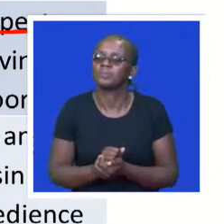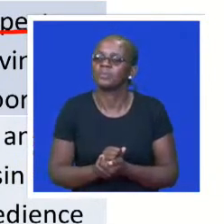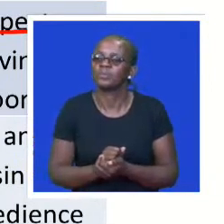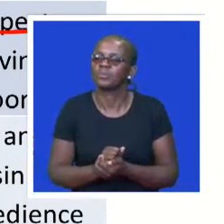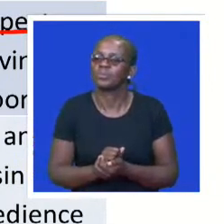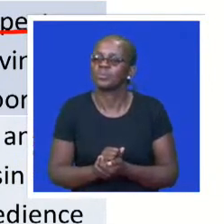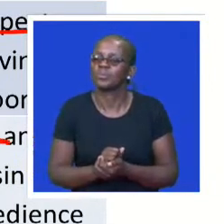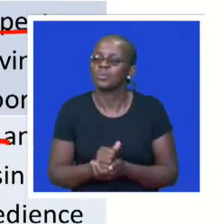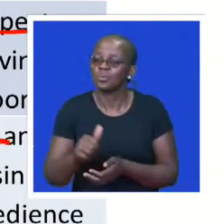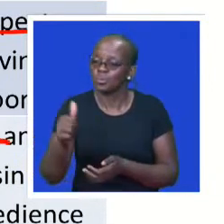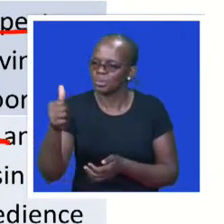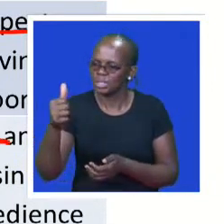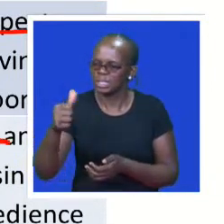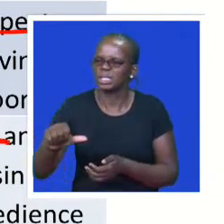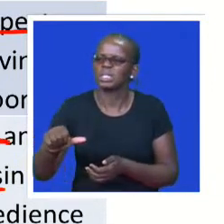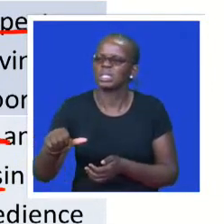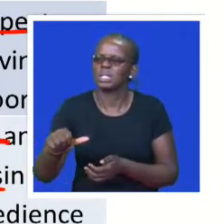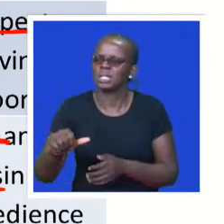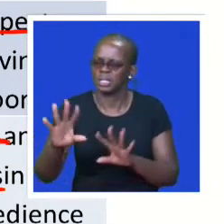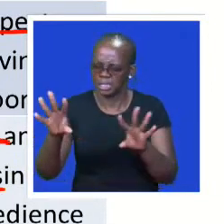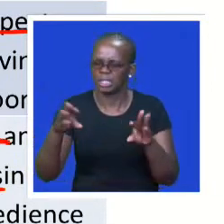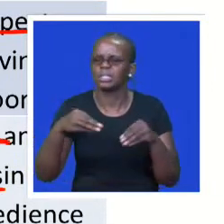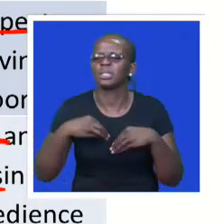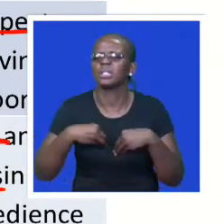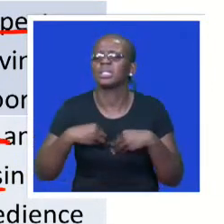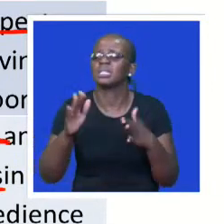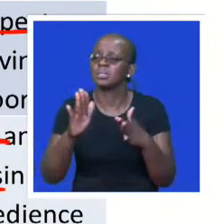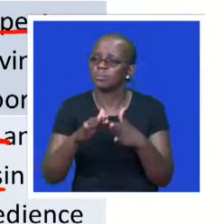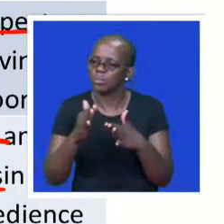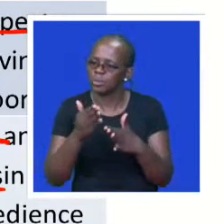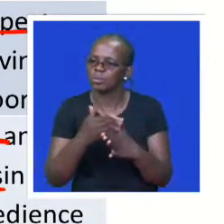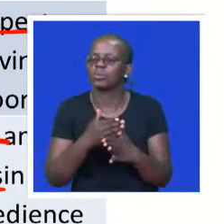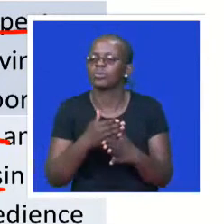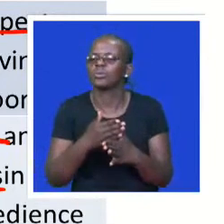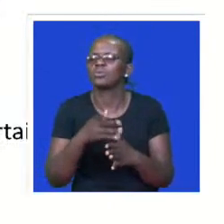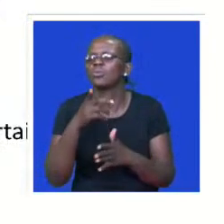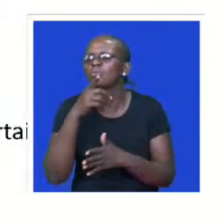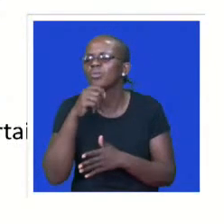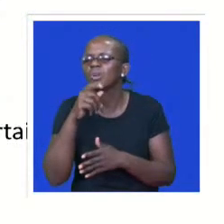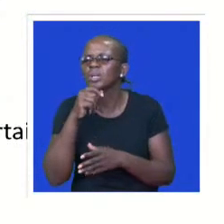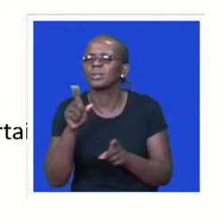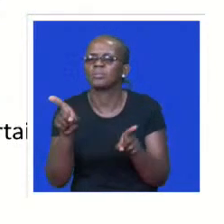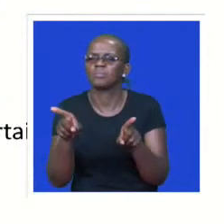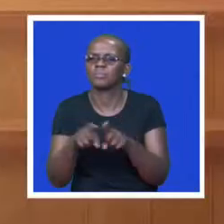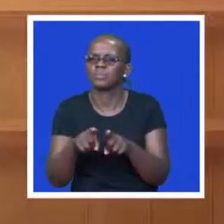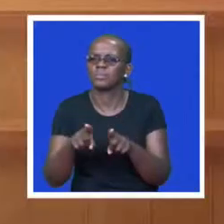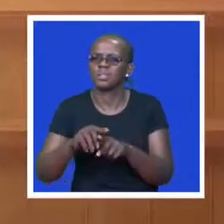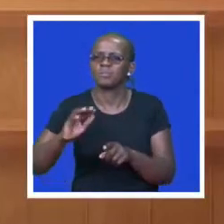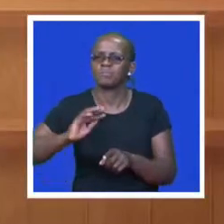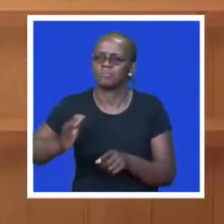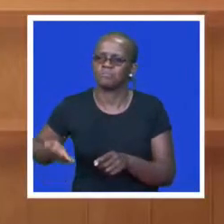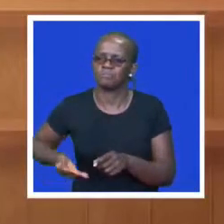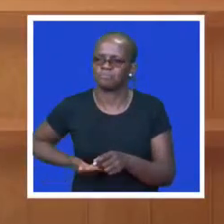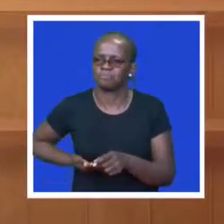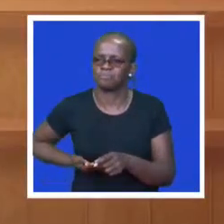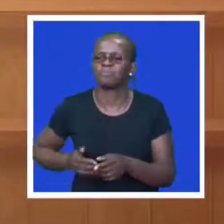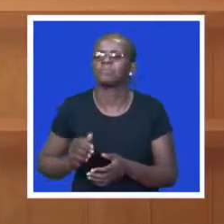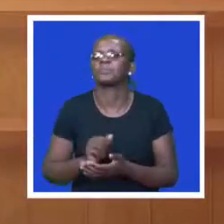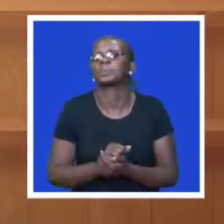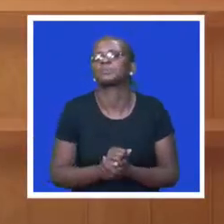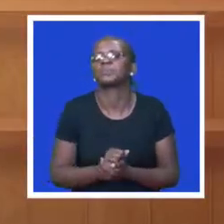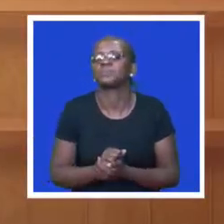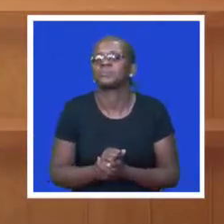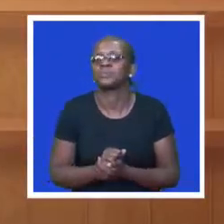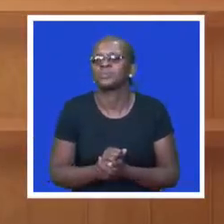committed by Adam and Eve in the Garden of Eden, my dear Lena. So now, dear Lena, let us together look at